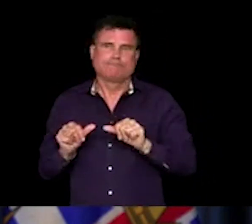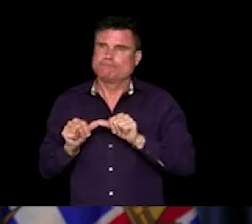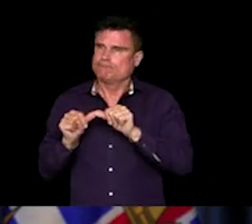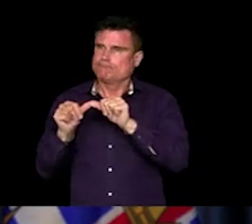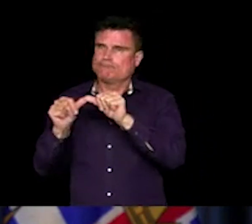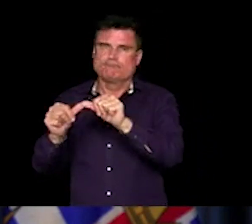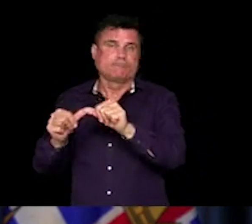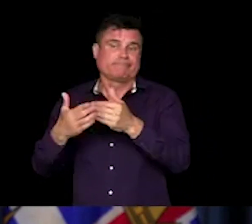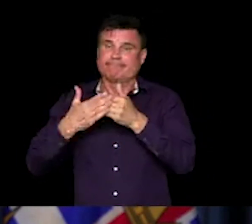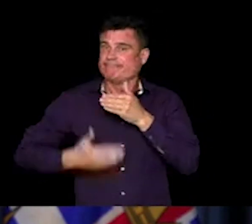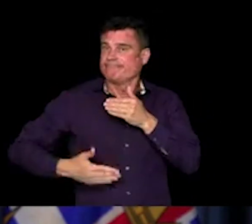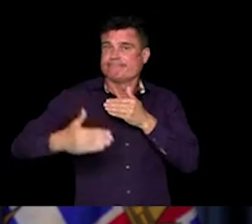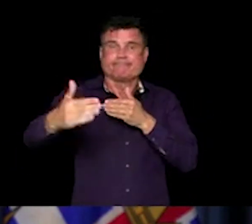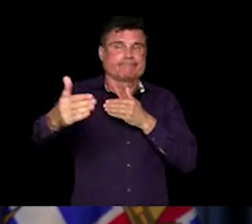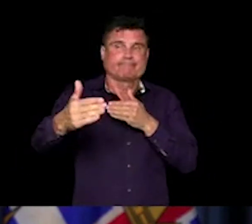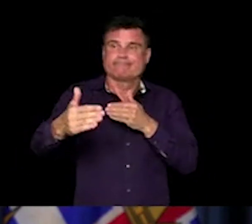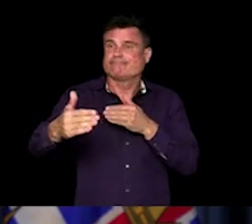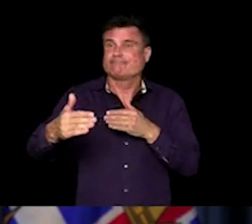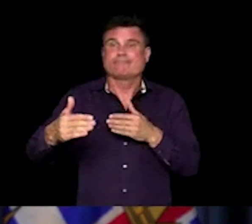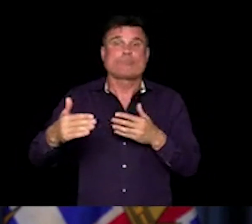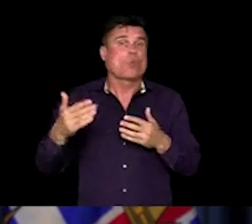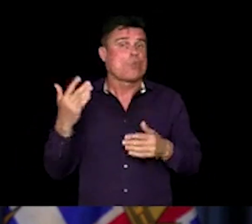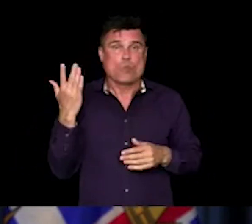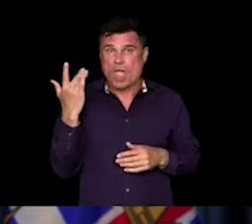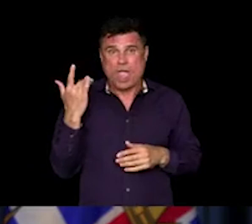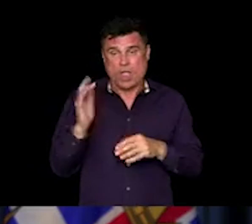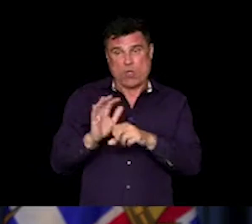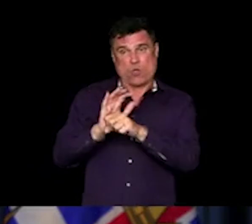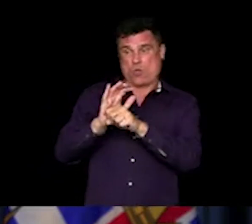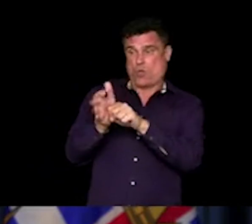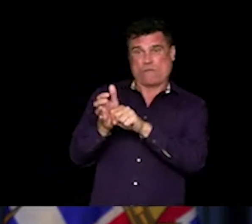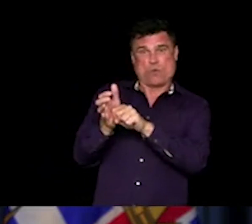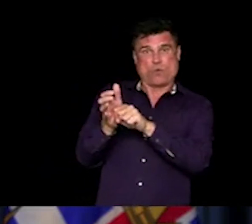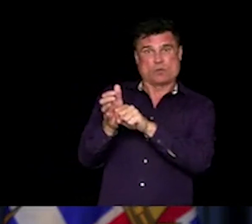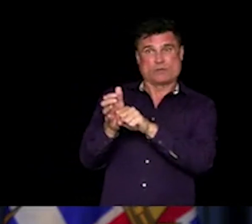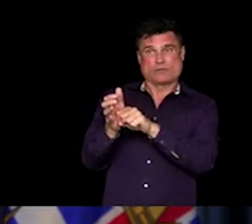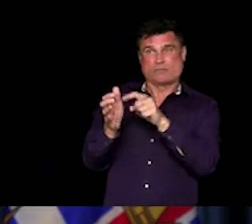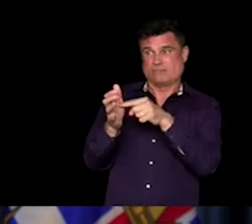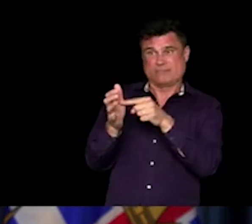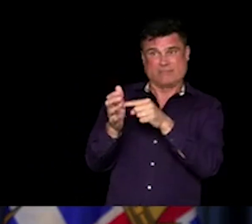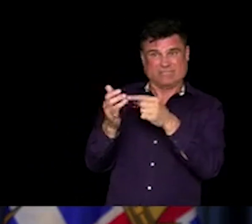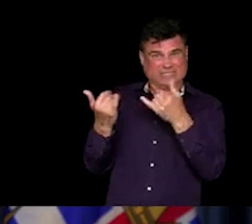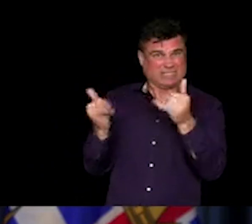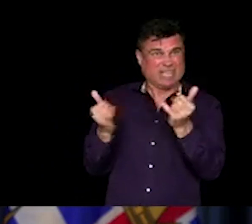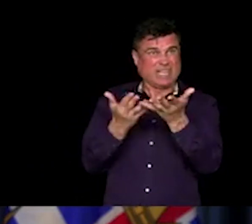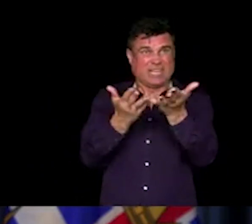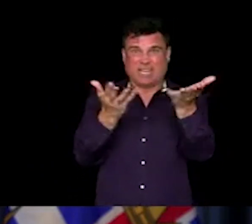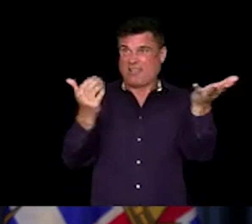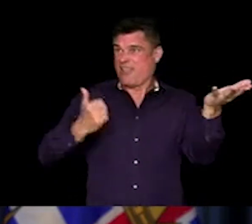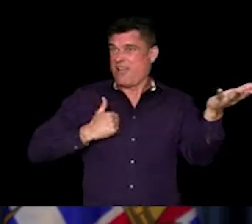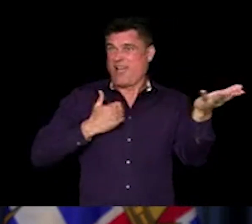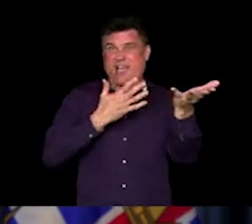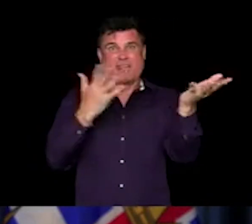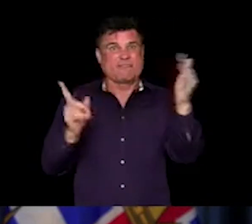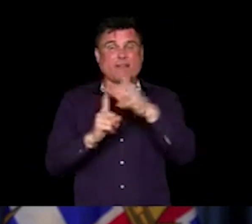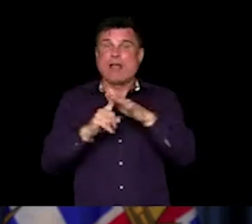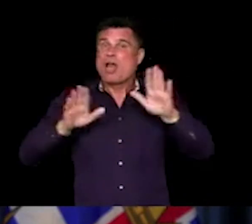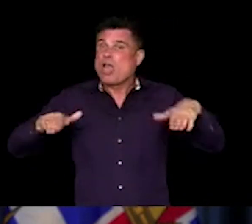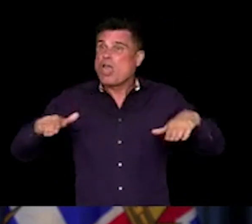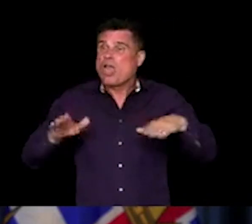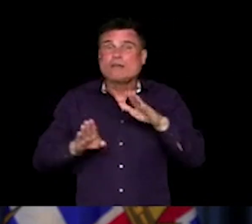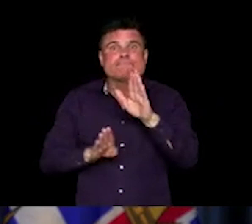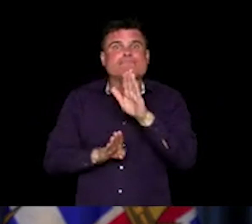the weeks and the months ahead, because COVID-19 is, there is no vaccine, as we've said many times, there is no